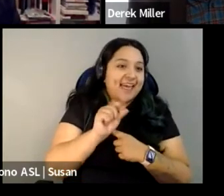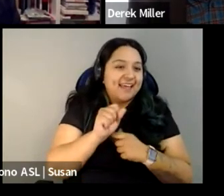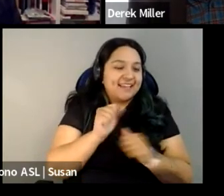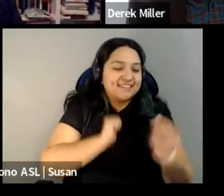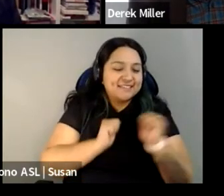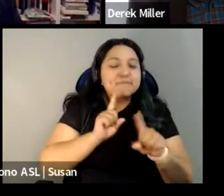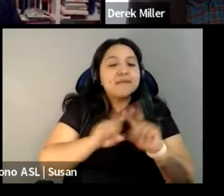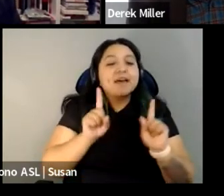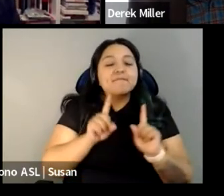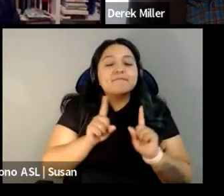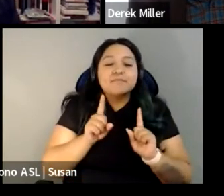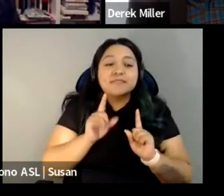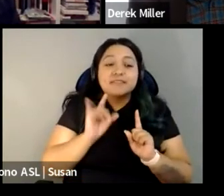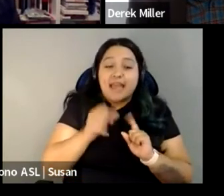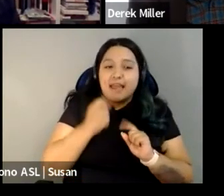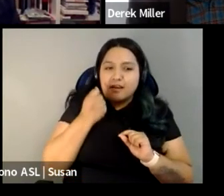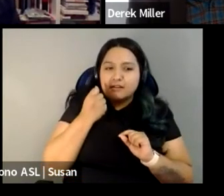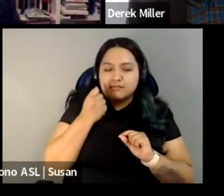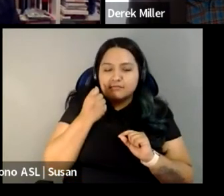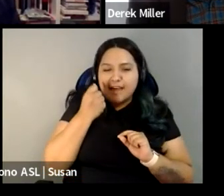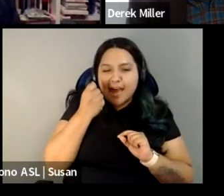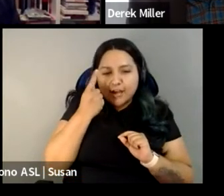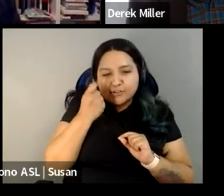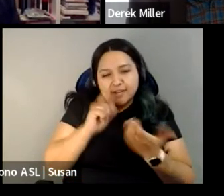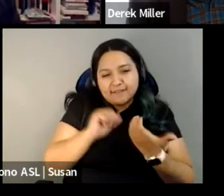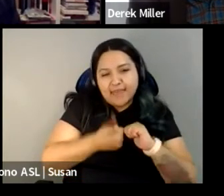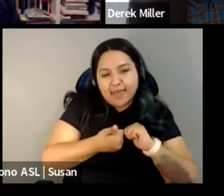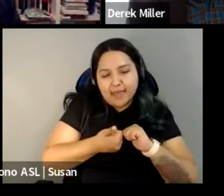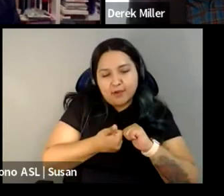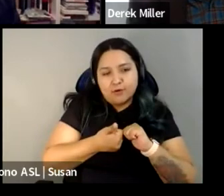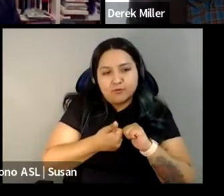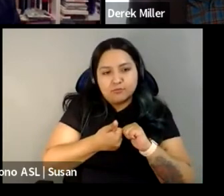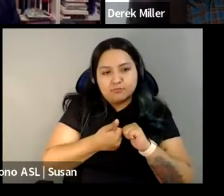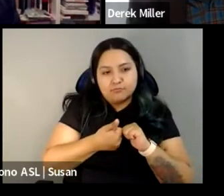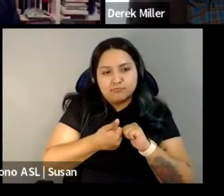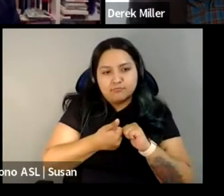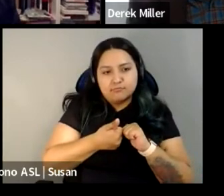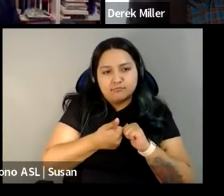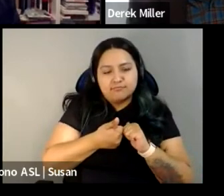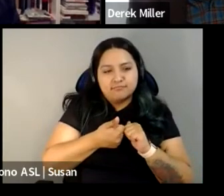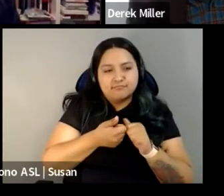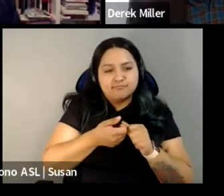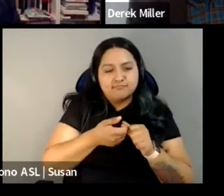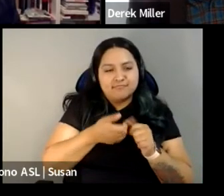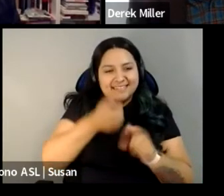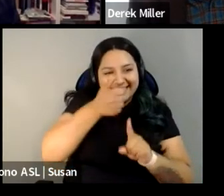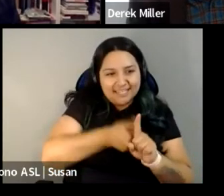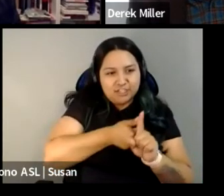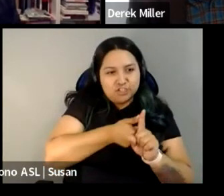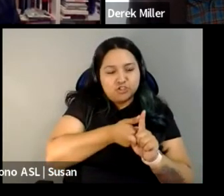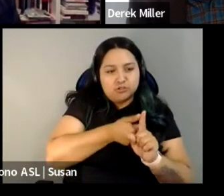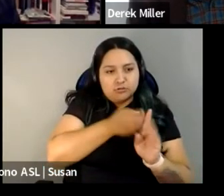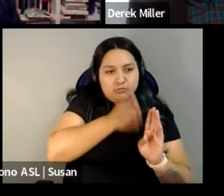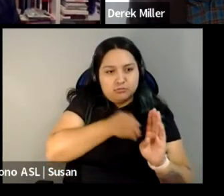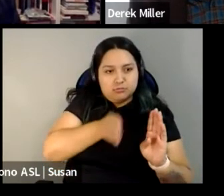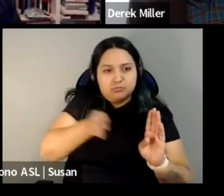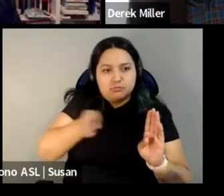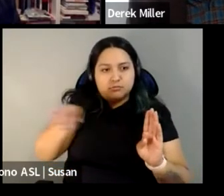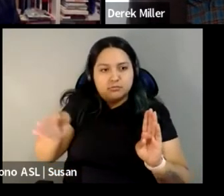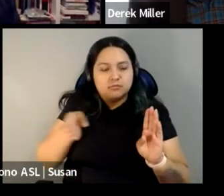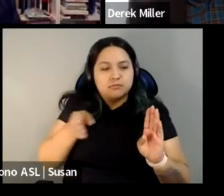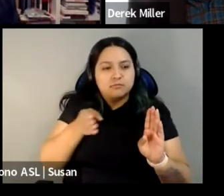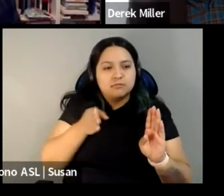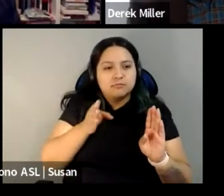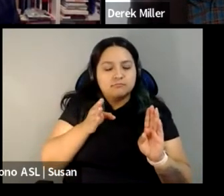the understanding of those transformational forces and the proliferation of mediating forces